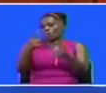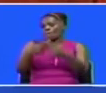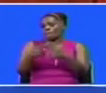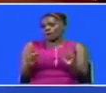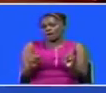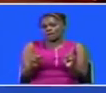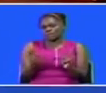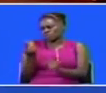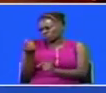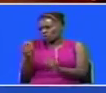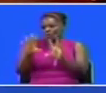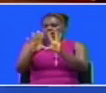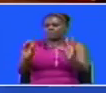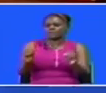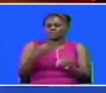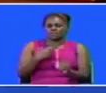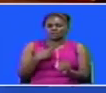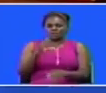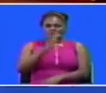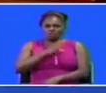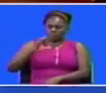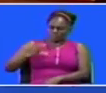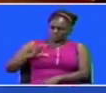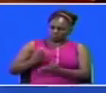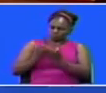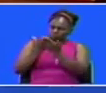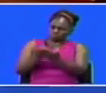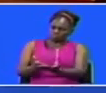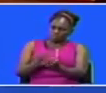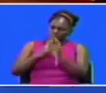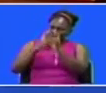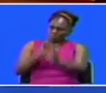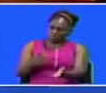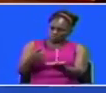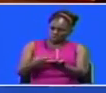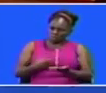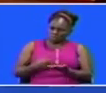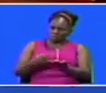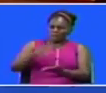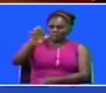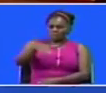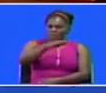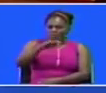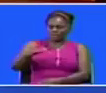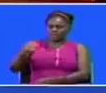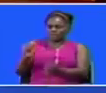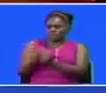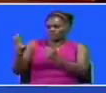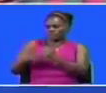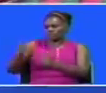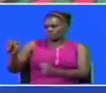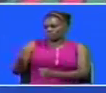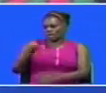very small budget. The committee will be presenting a report for debate on the floor of the Assembly come 17th